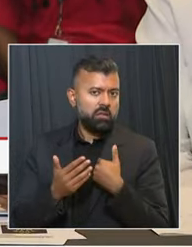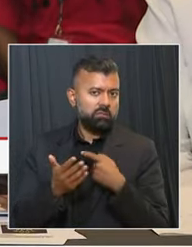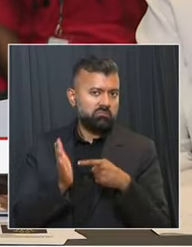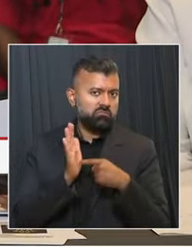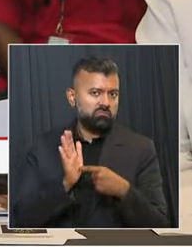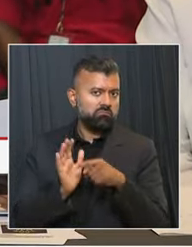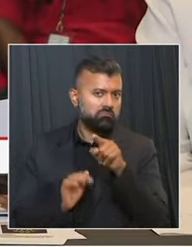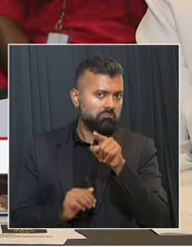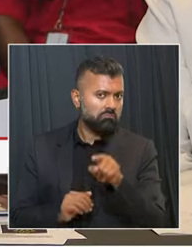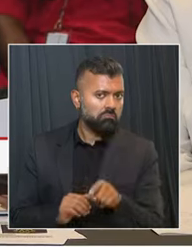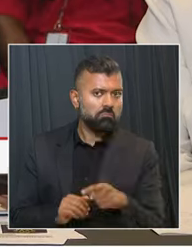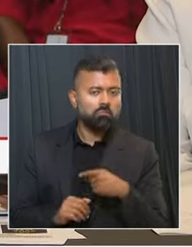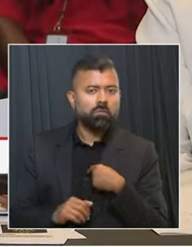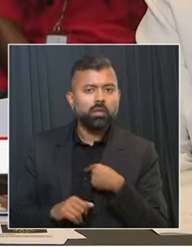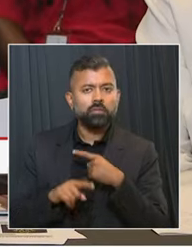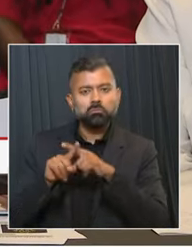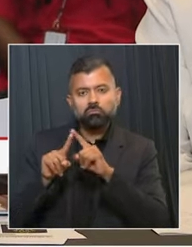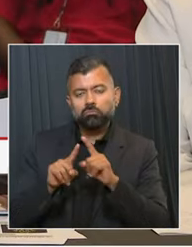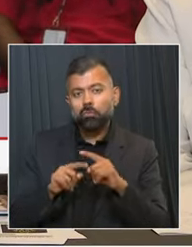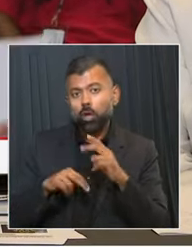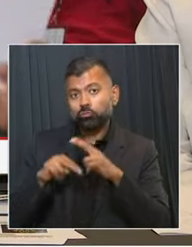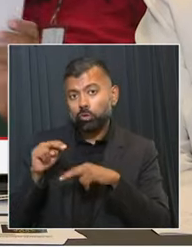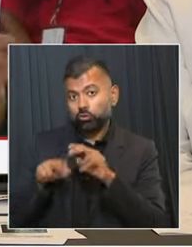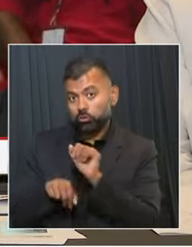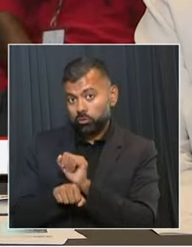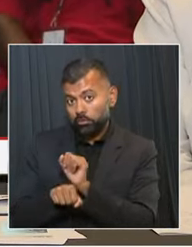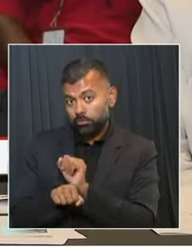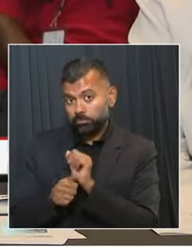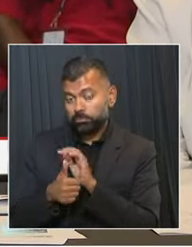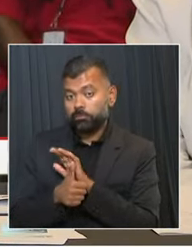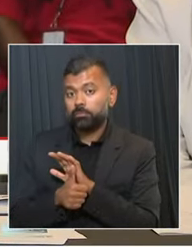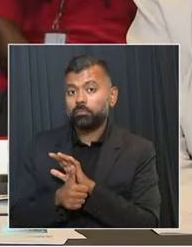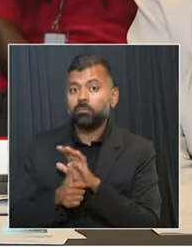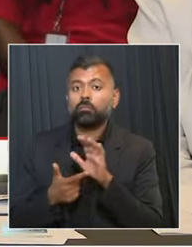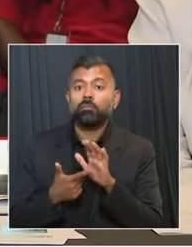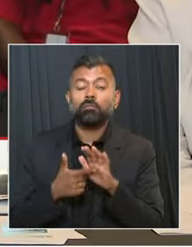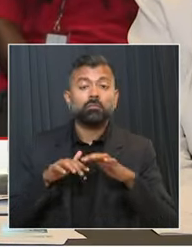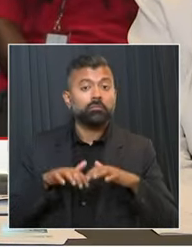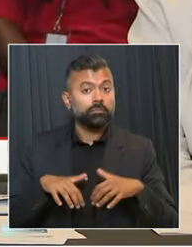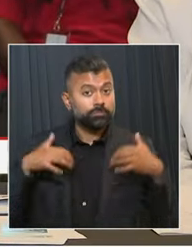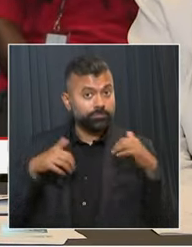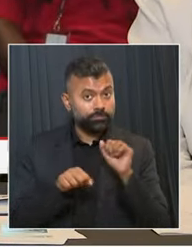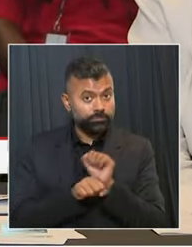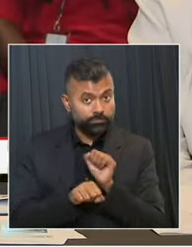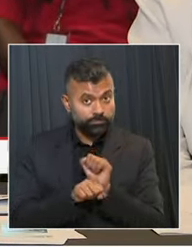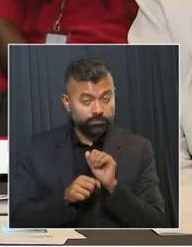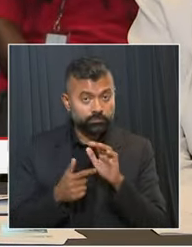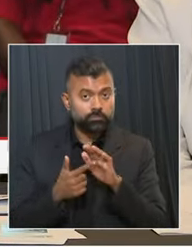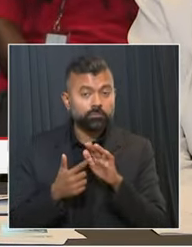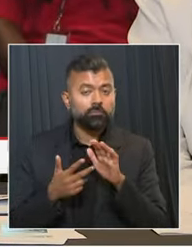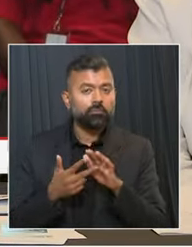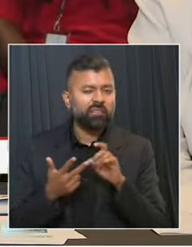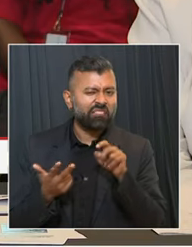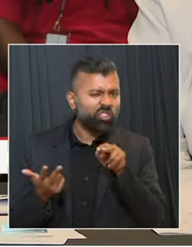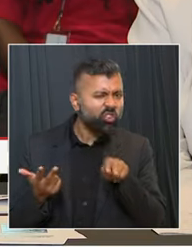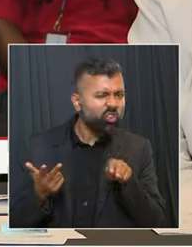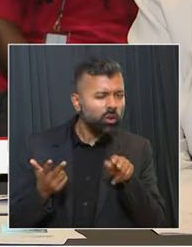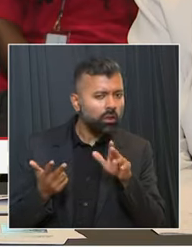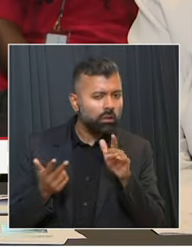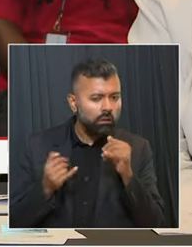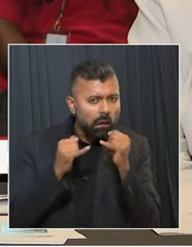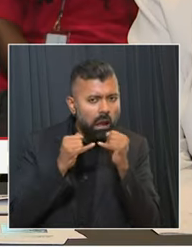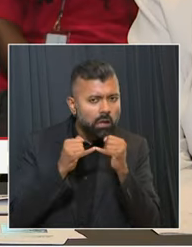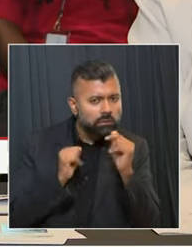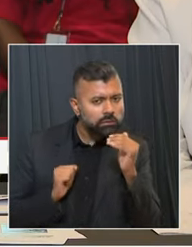$14 billion in direct spending, and this is so small, and $2 billion in total taxes. That's for